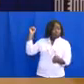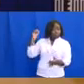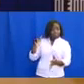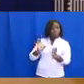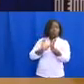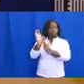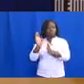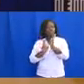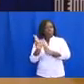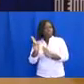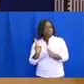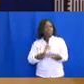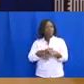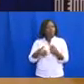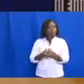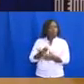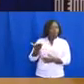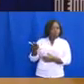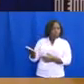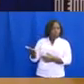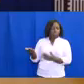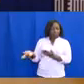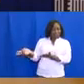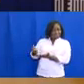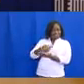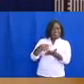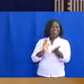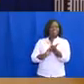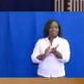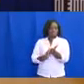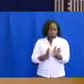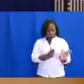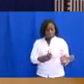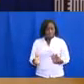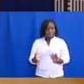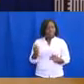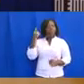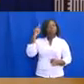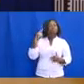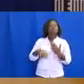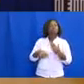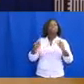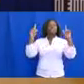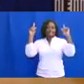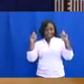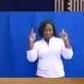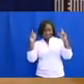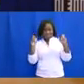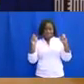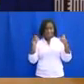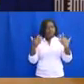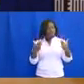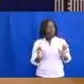colleges and universities returning to school to prepare for and take their exit